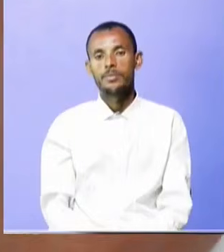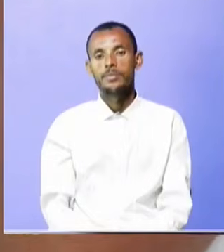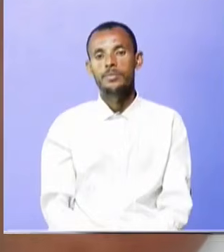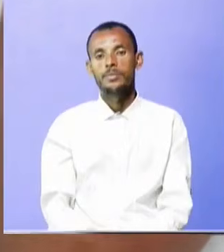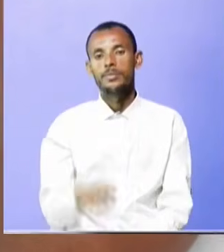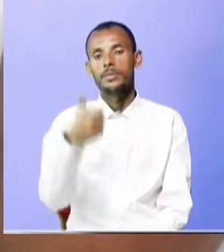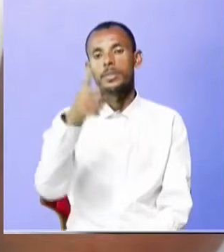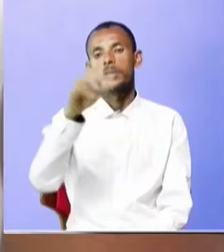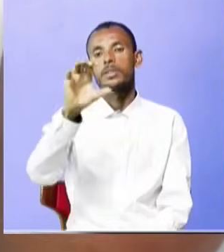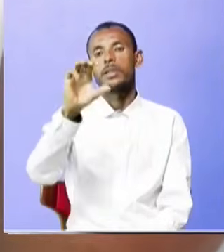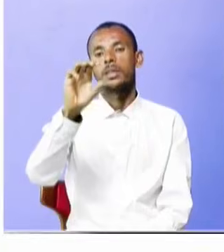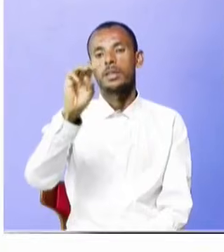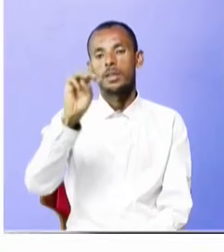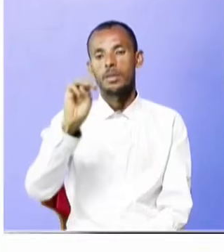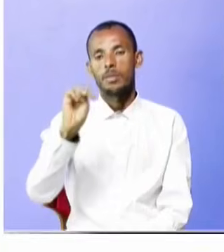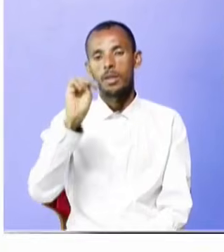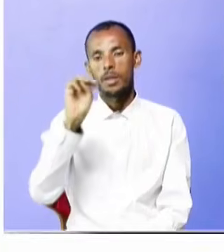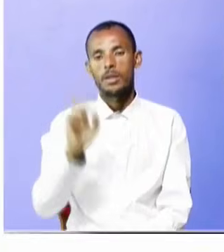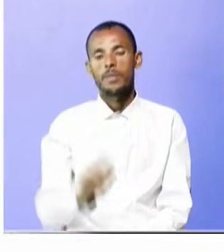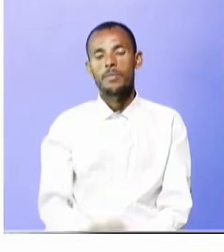10 centimeter.